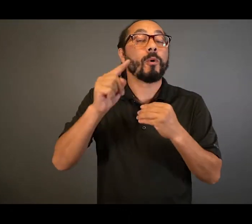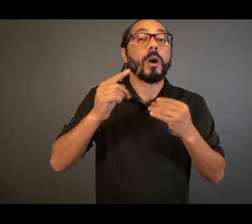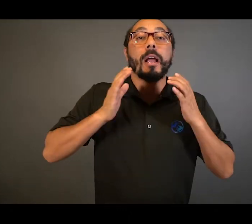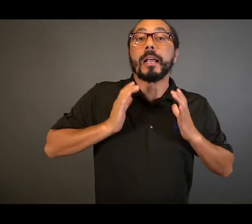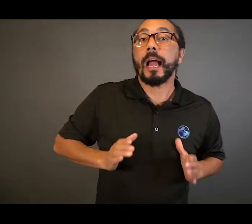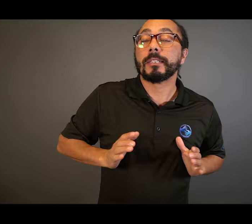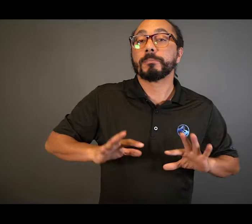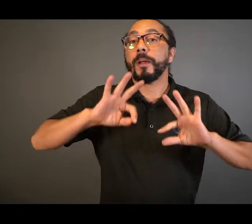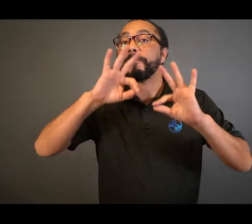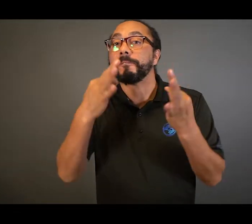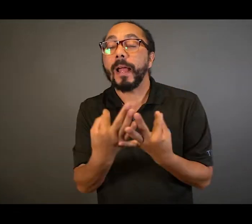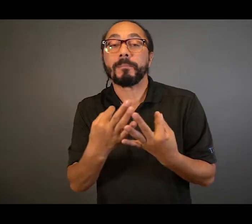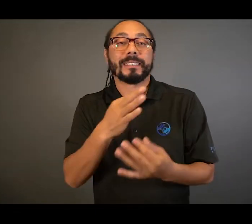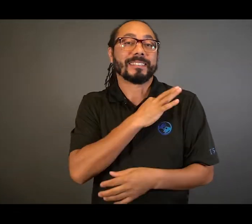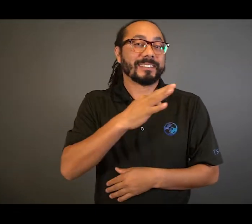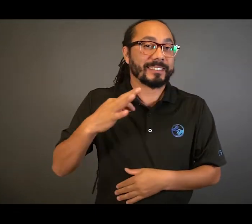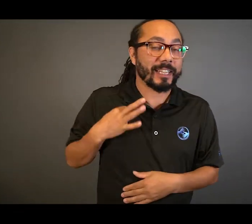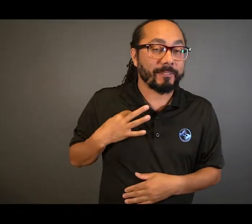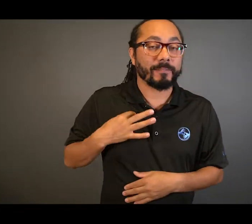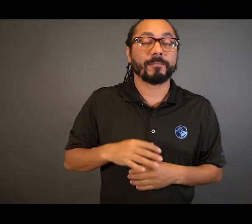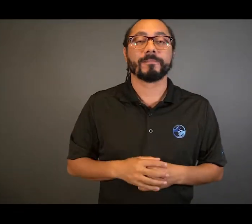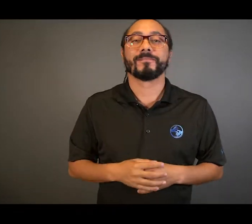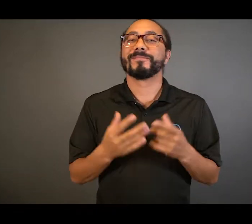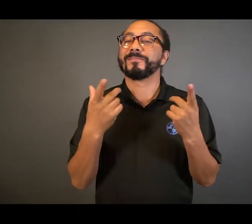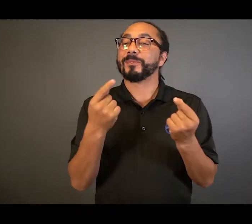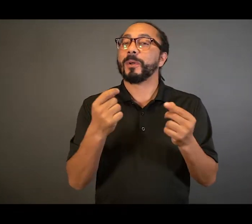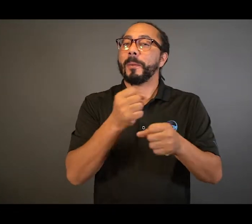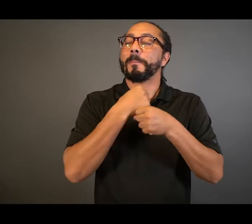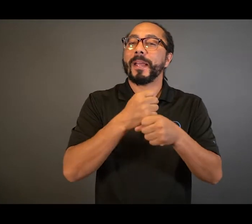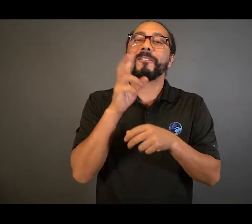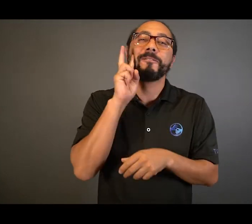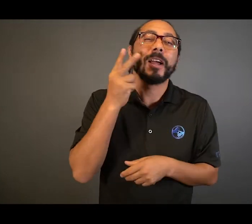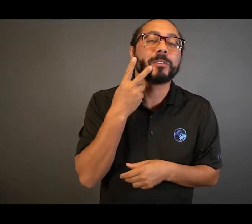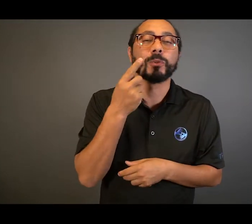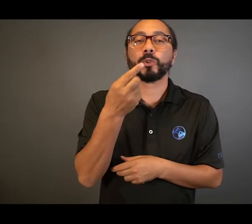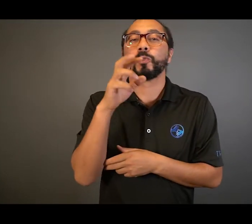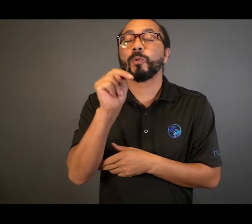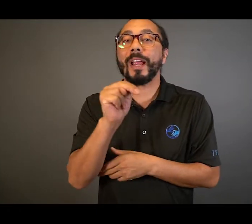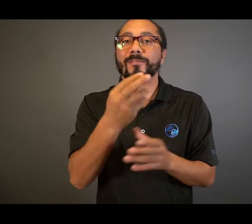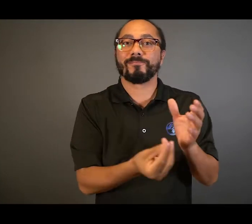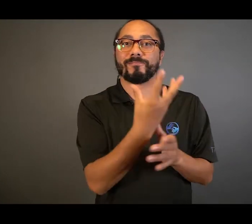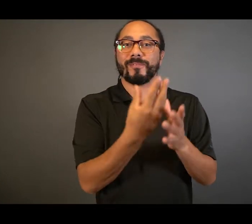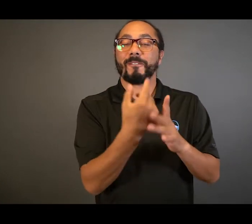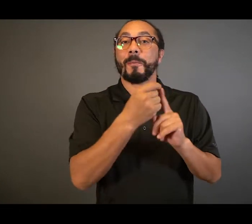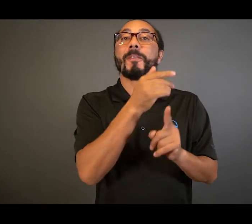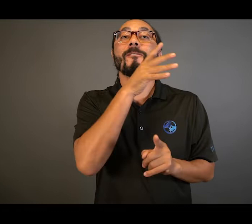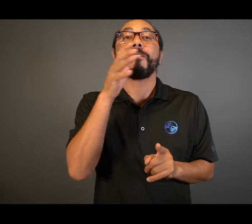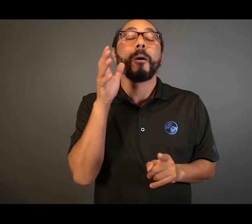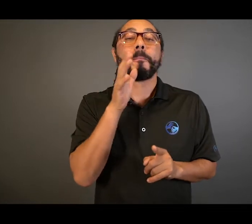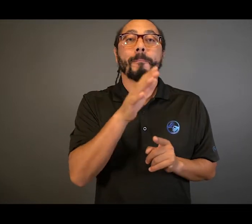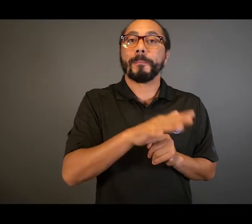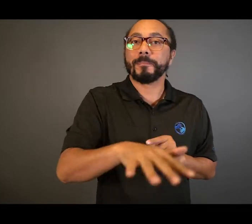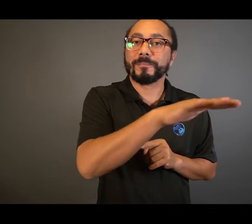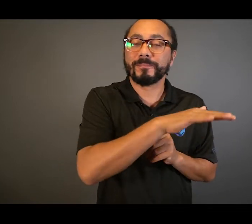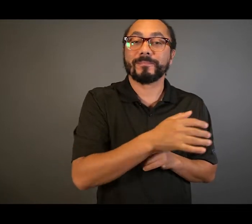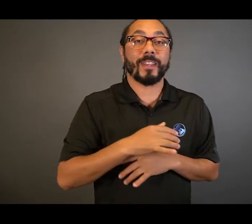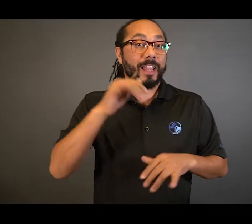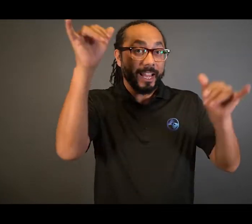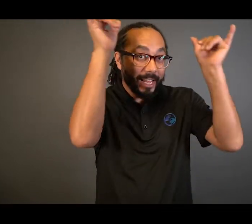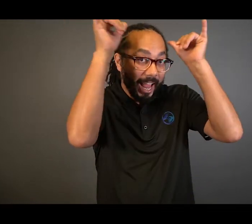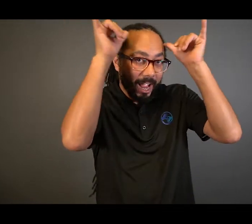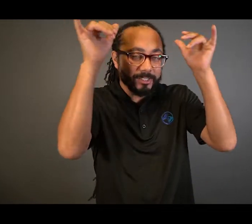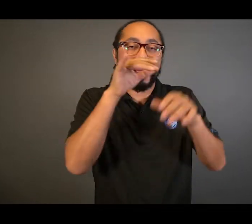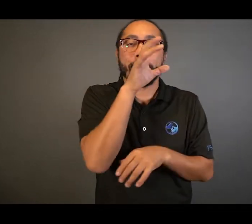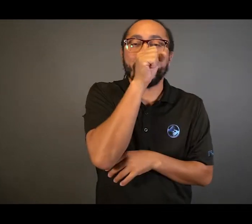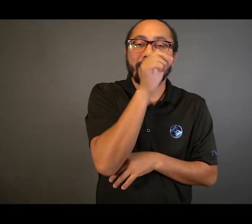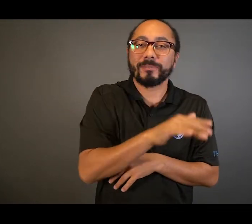customers, families, and laborers. They used vegetables and grain grown on the farm-raised cows